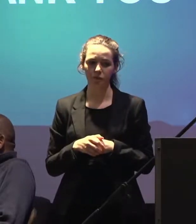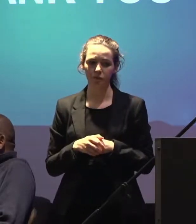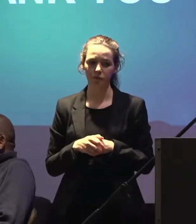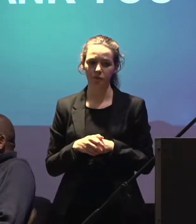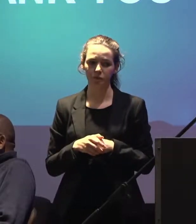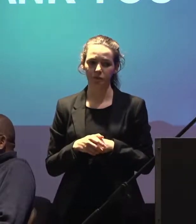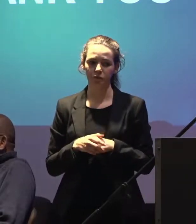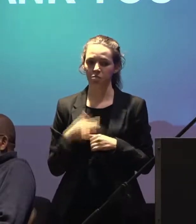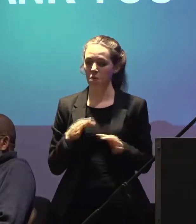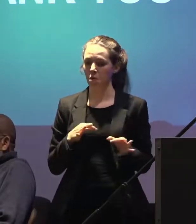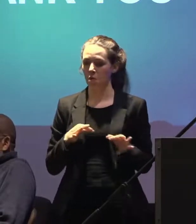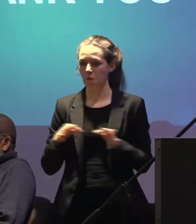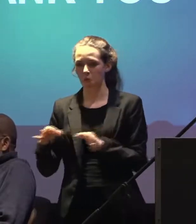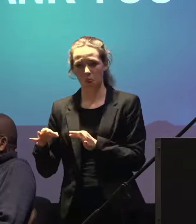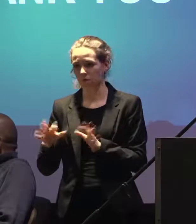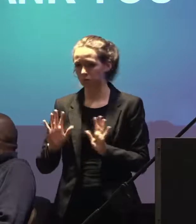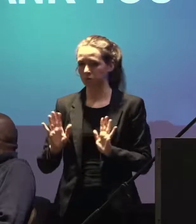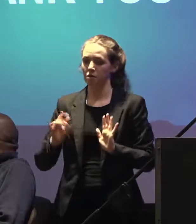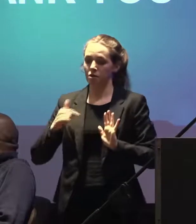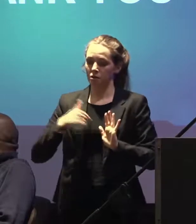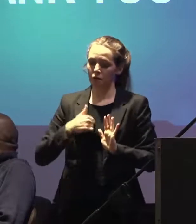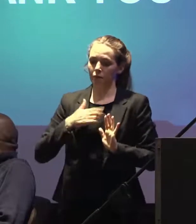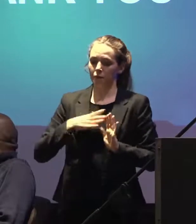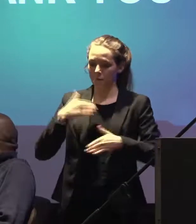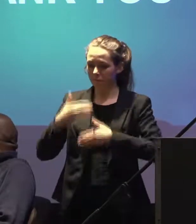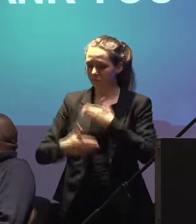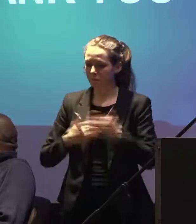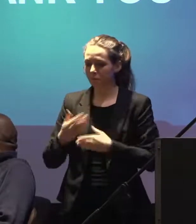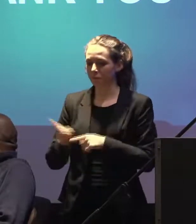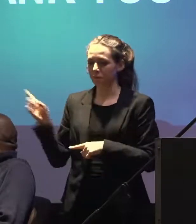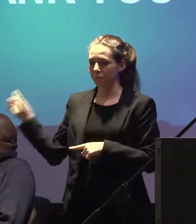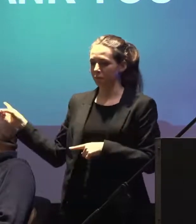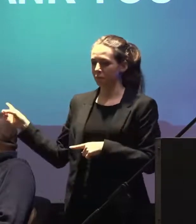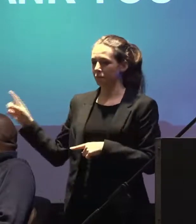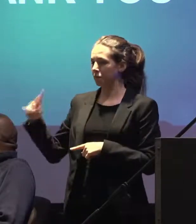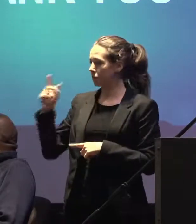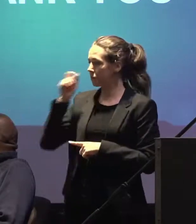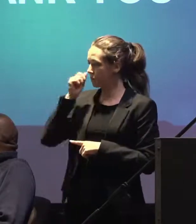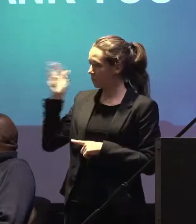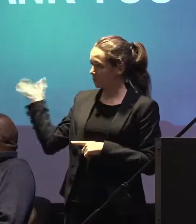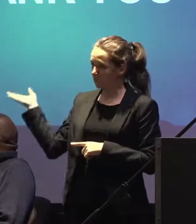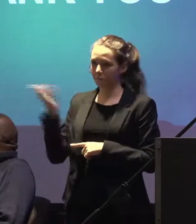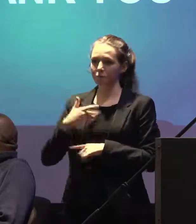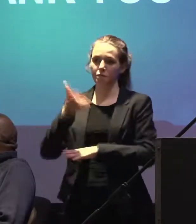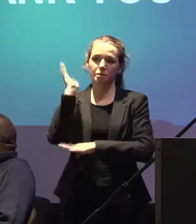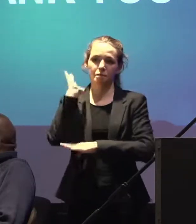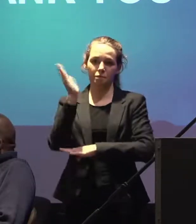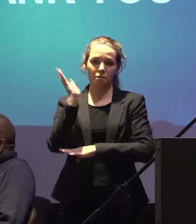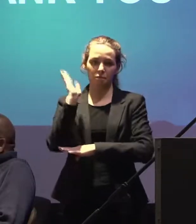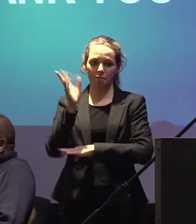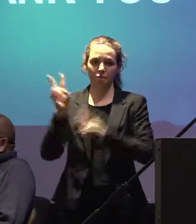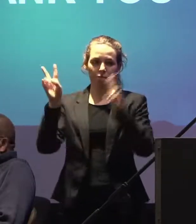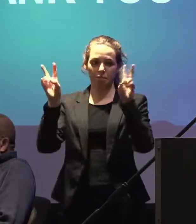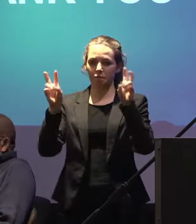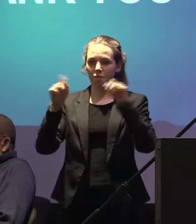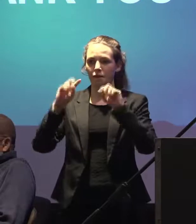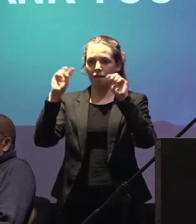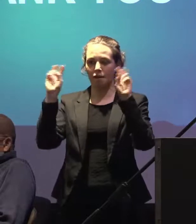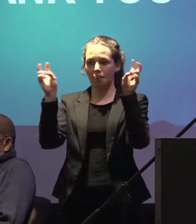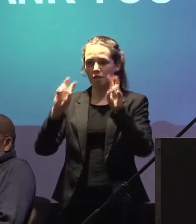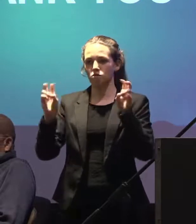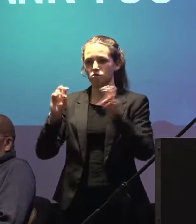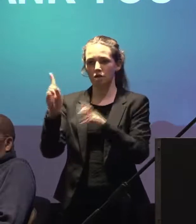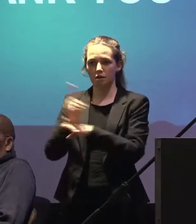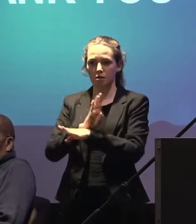Without much further ado, I'd like to call Mr. Ndicheni to give us a presentation on electronic database use and